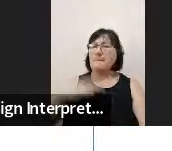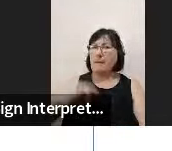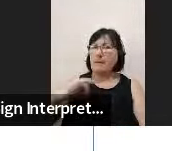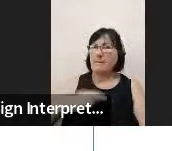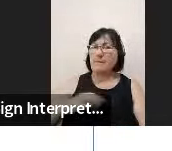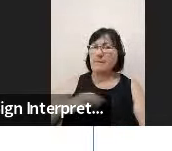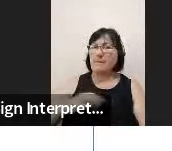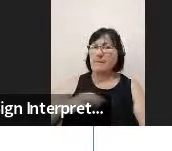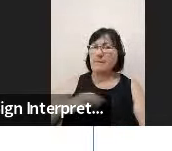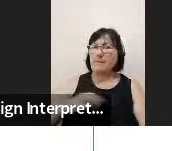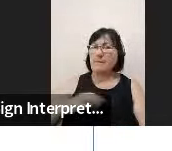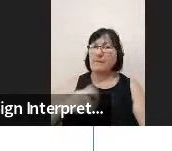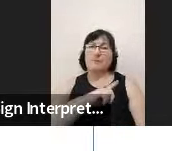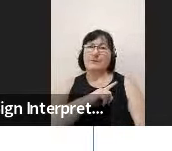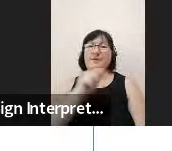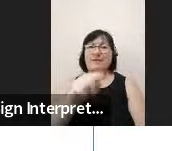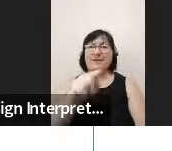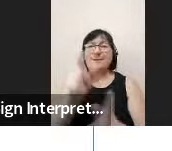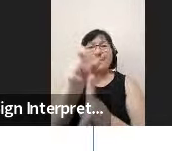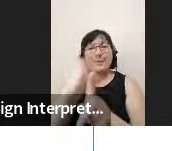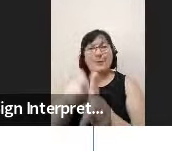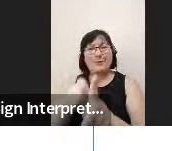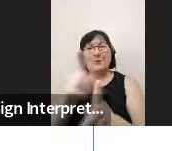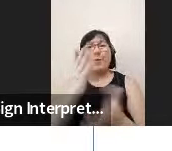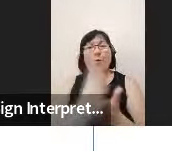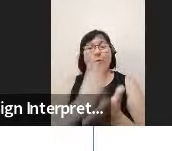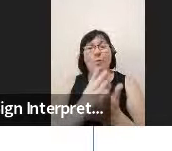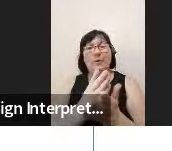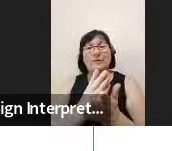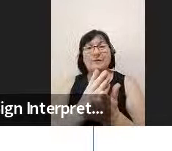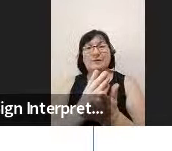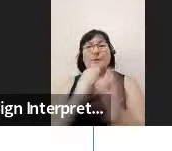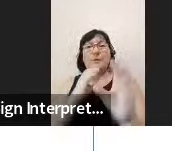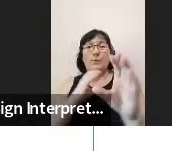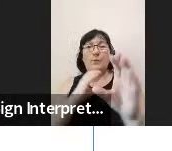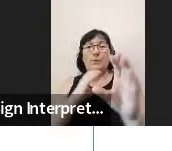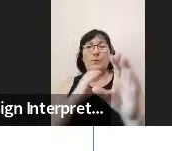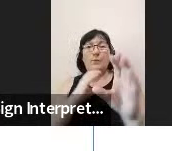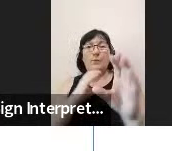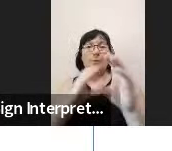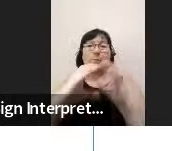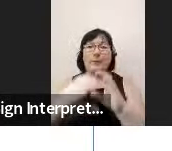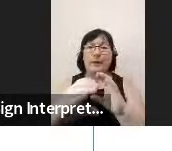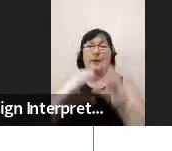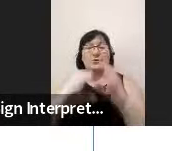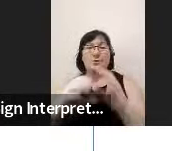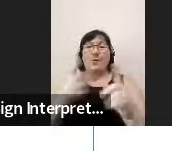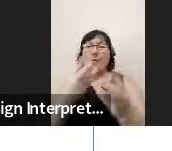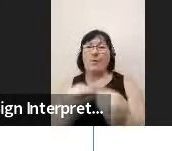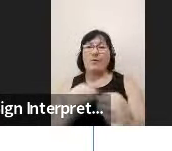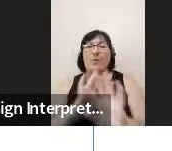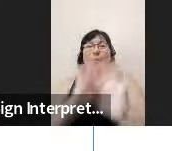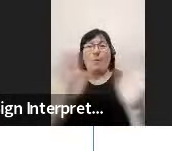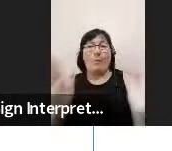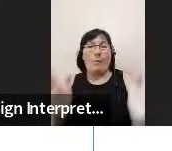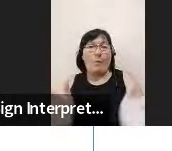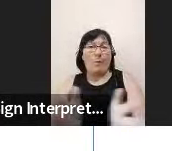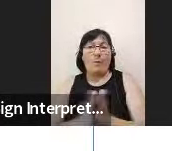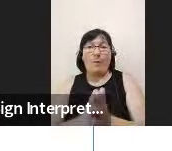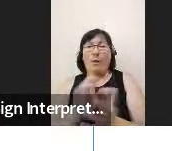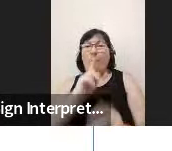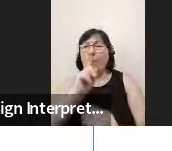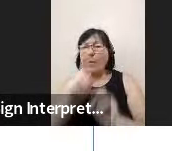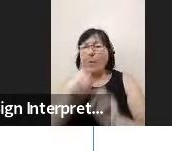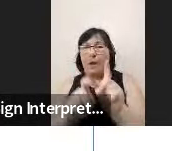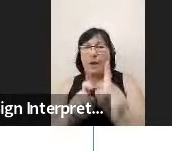This is your point of contact. This is your go-to person. In any other query or clarity that you may require